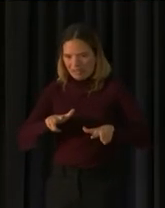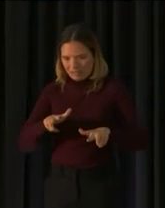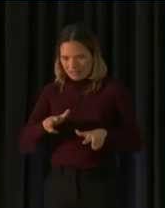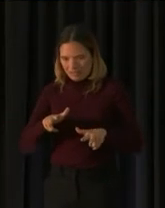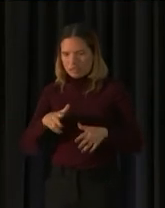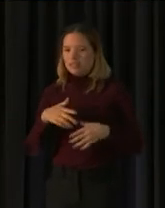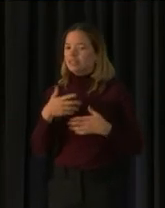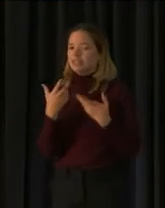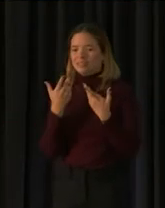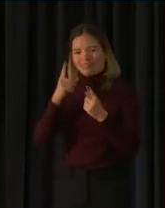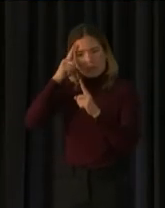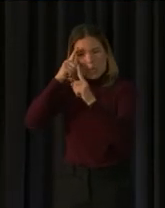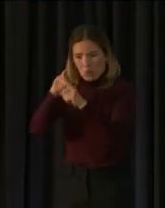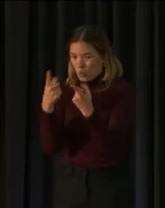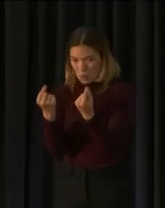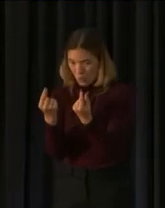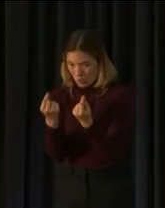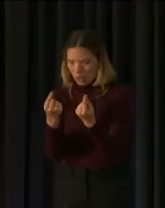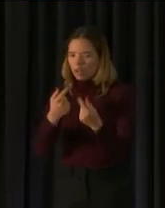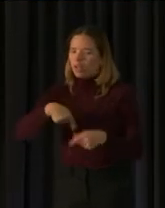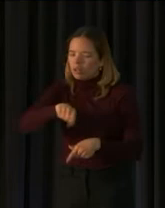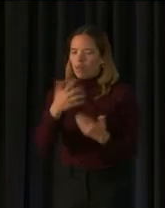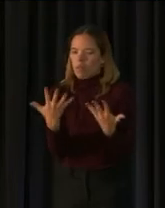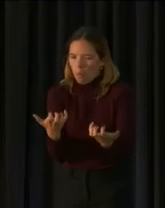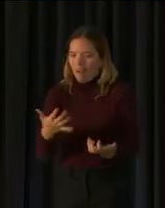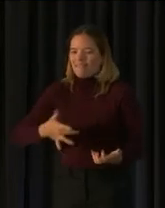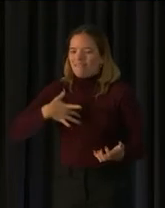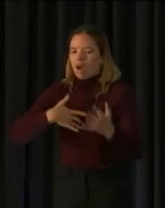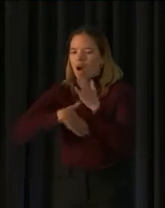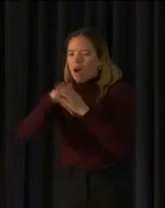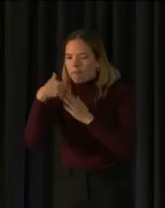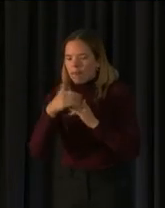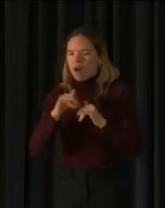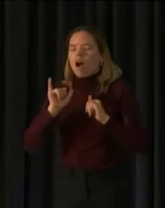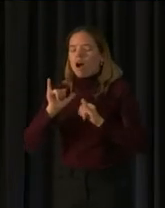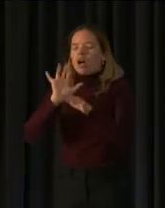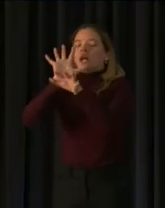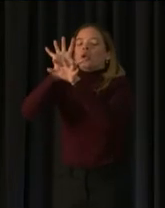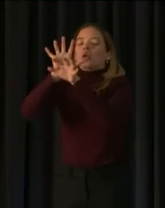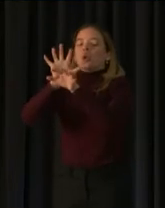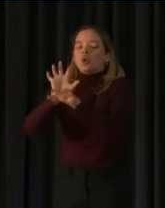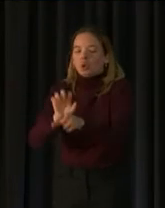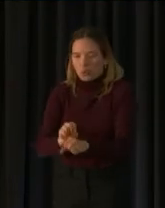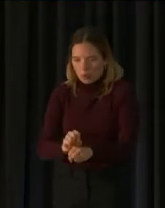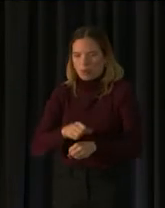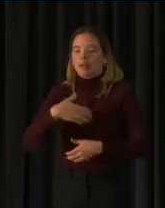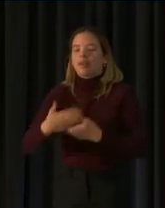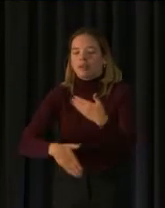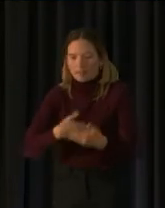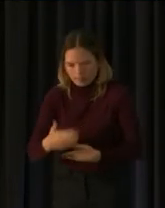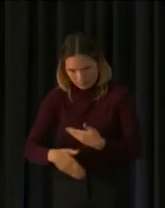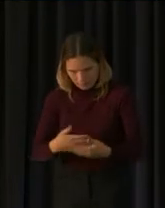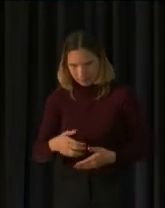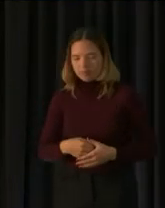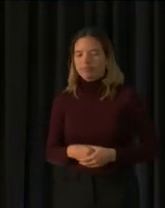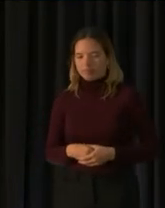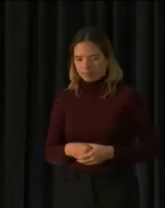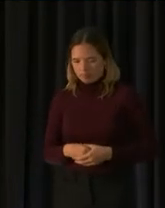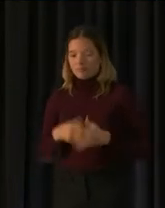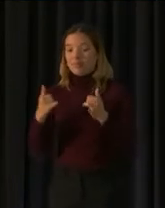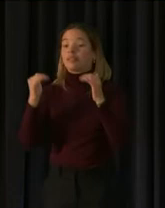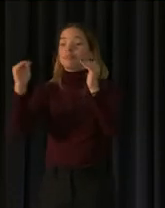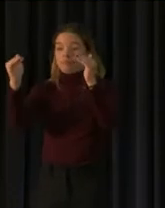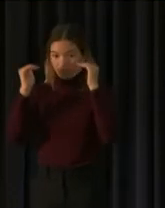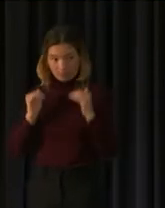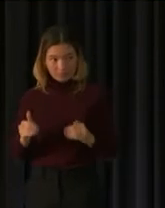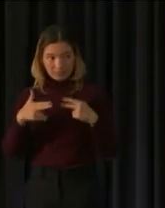I'm going to switch over to our next slide, which is safe meal service. As you guys know, we have been providing meals since the pandemic